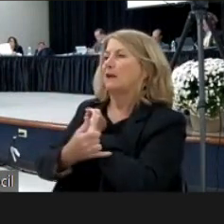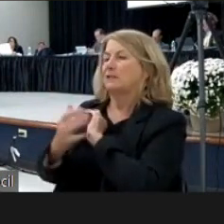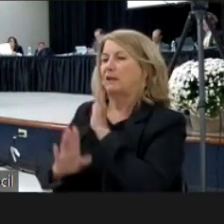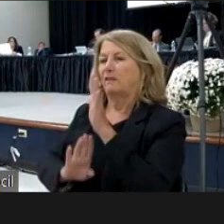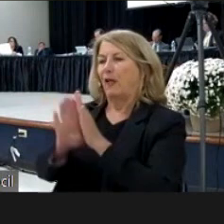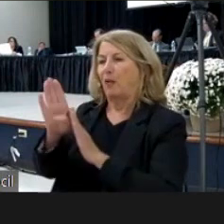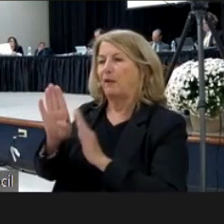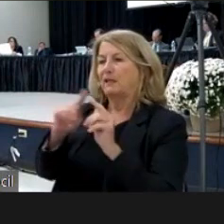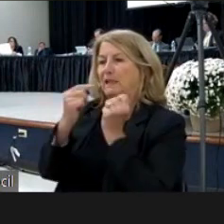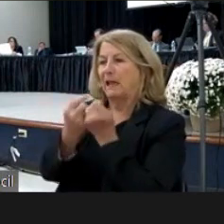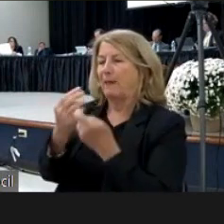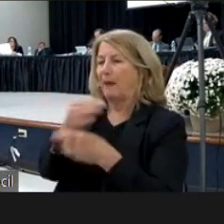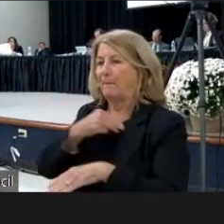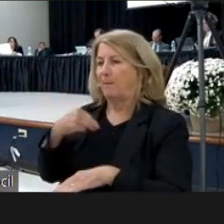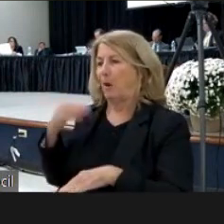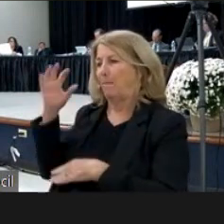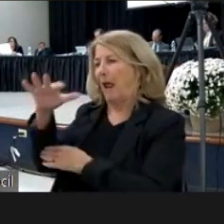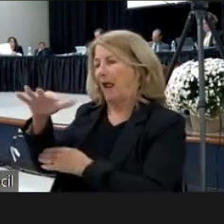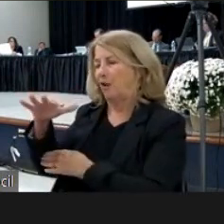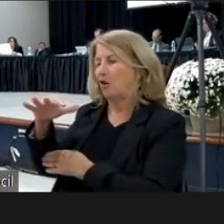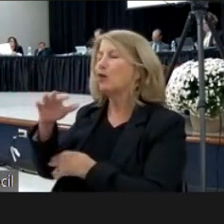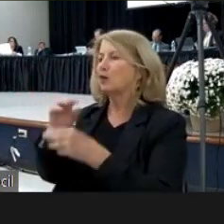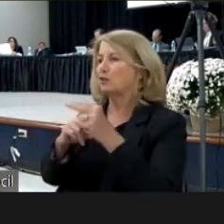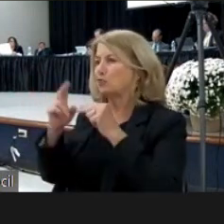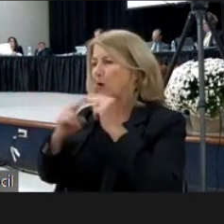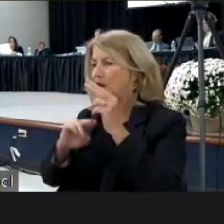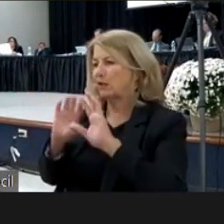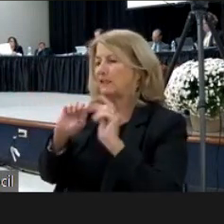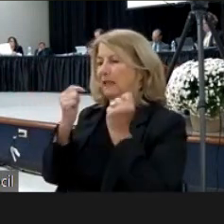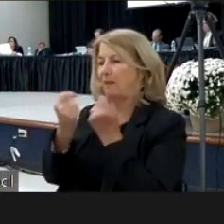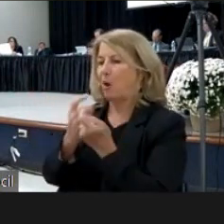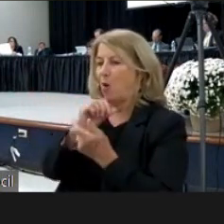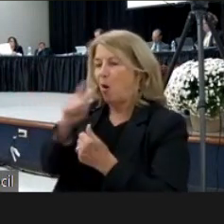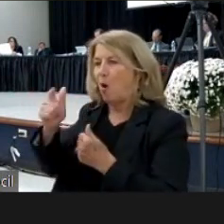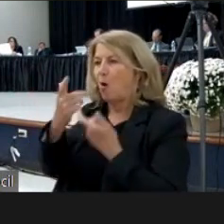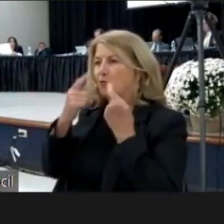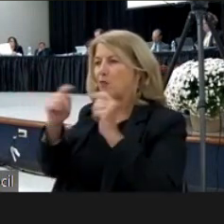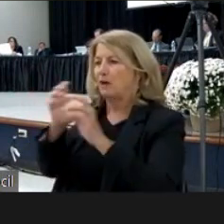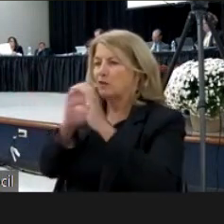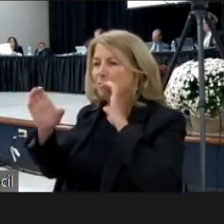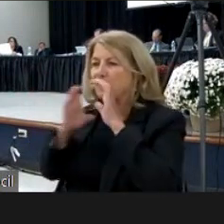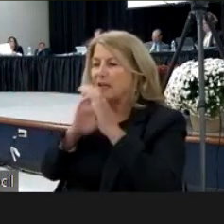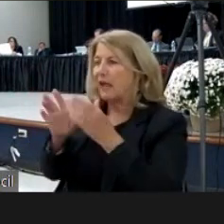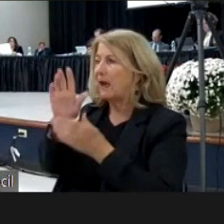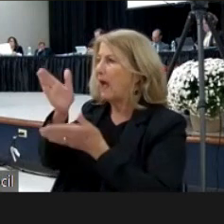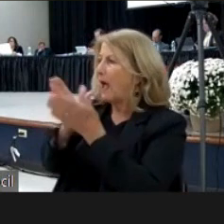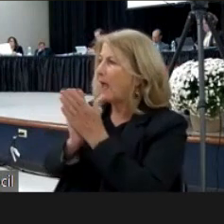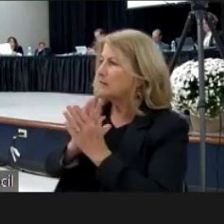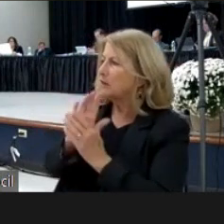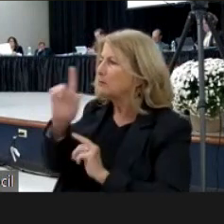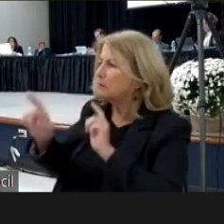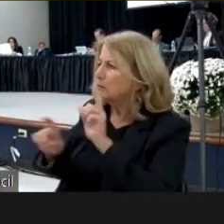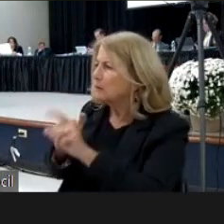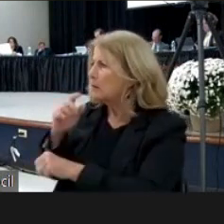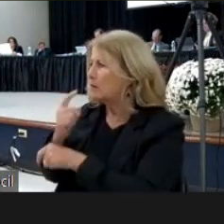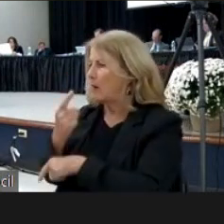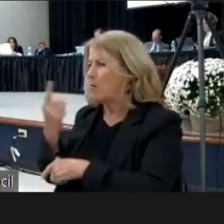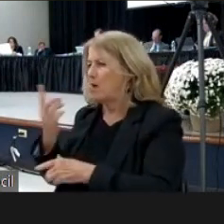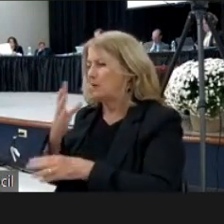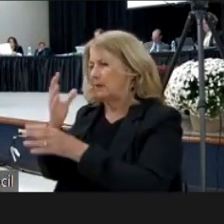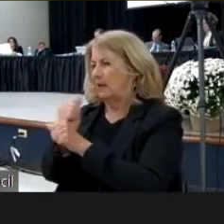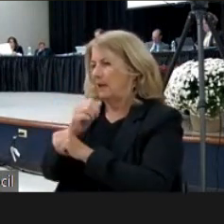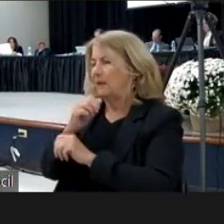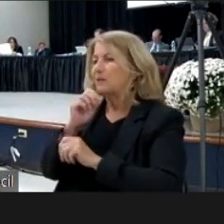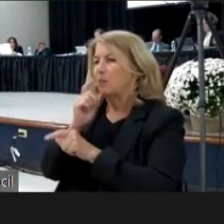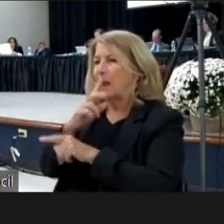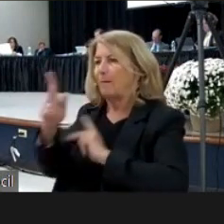Baylor's construction team, all of us trying to communicate and ask the right questions with the right folks involved, make sure that we can